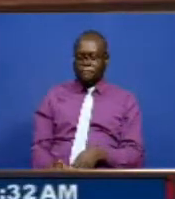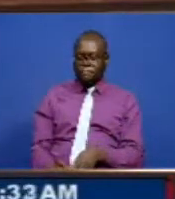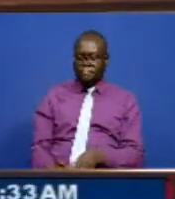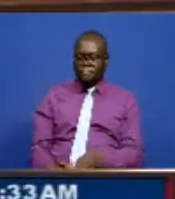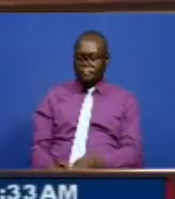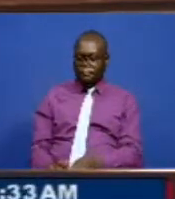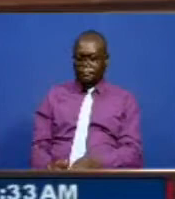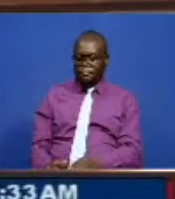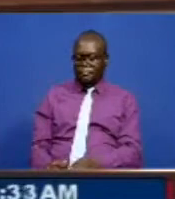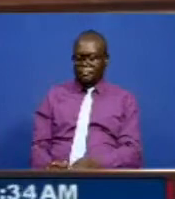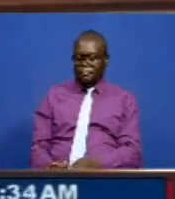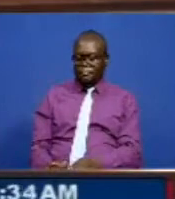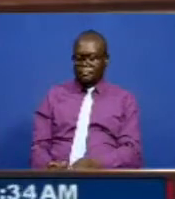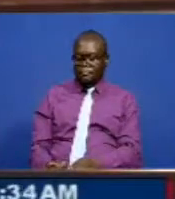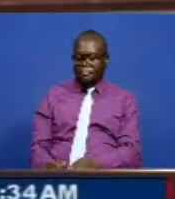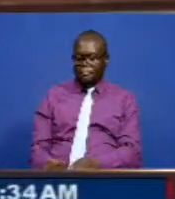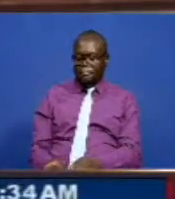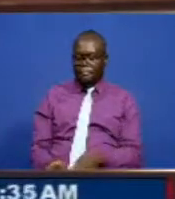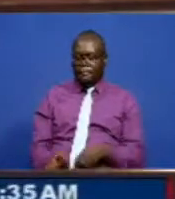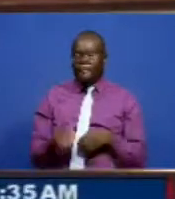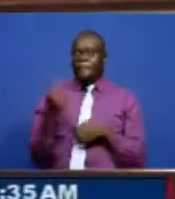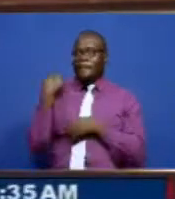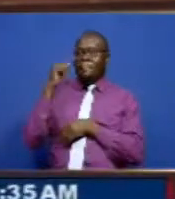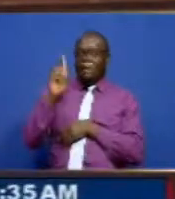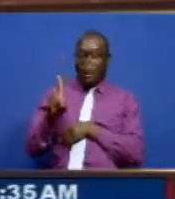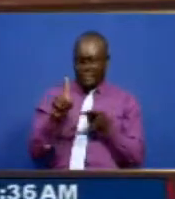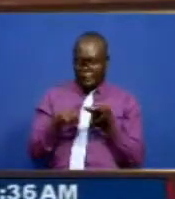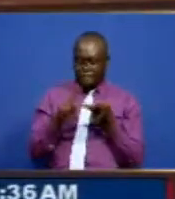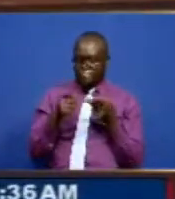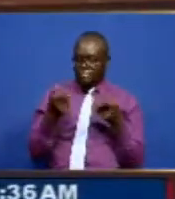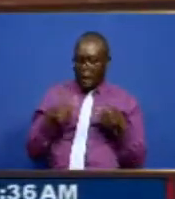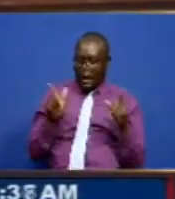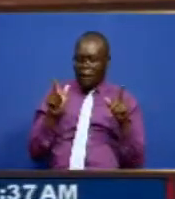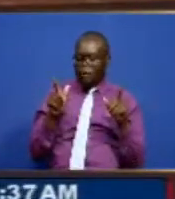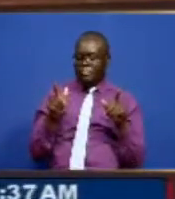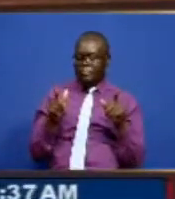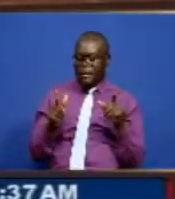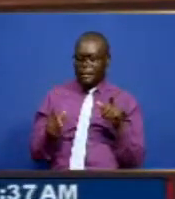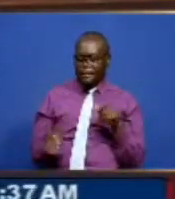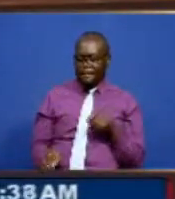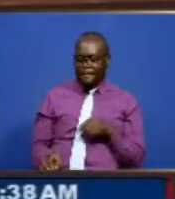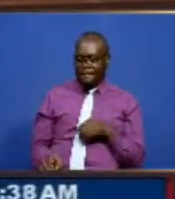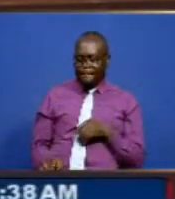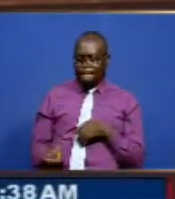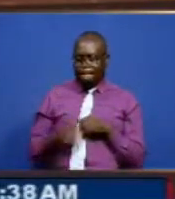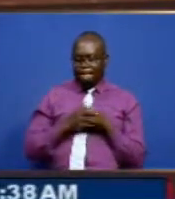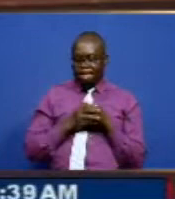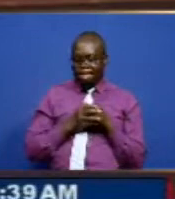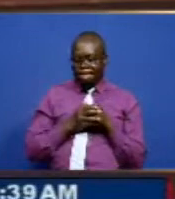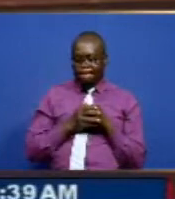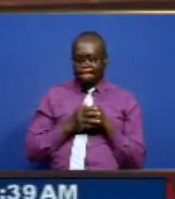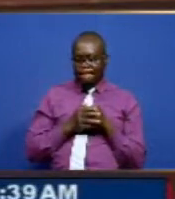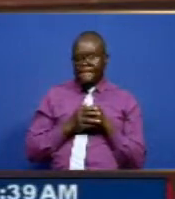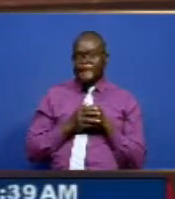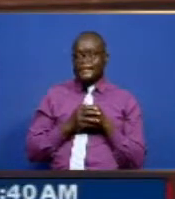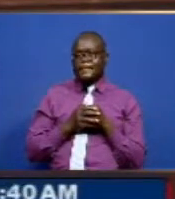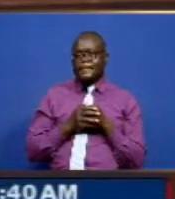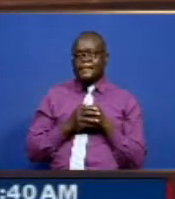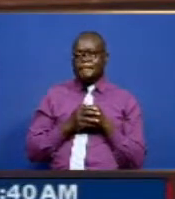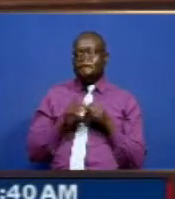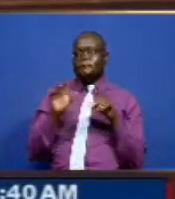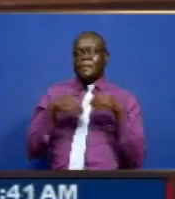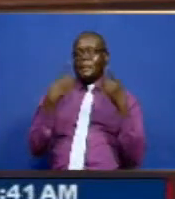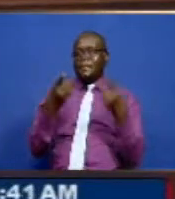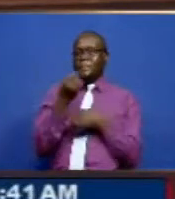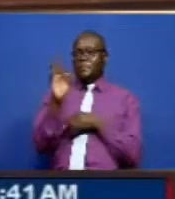counts. Roman 1, allowed unqualified professionals to handle the function of procurement in the